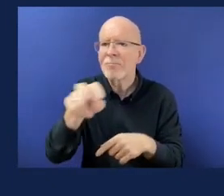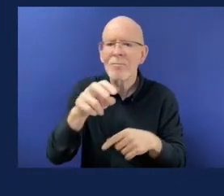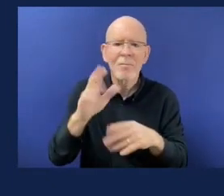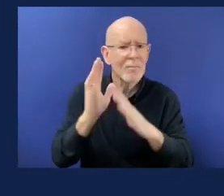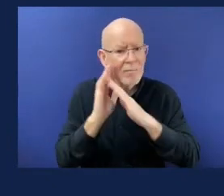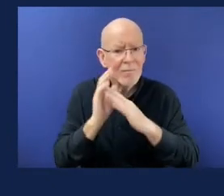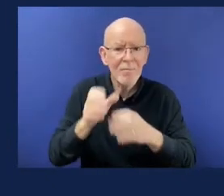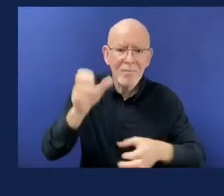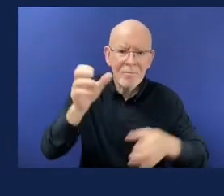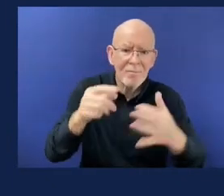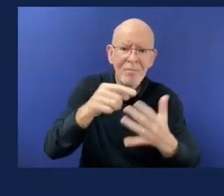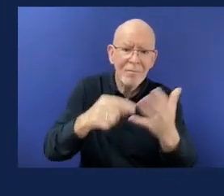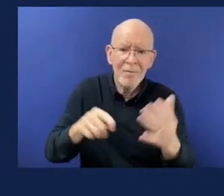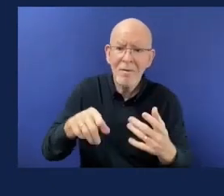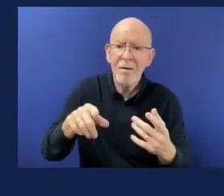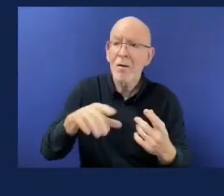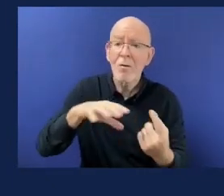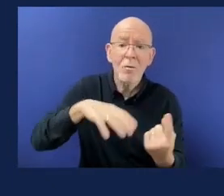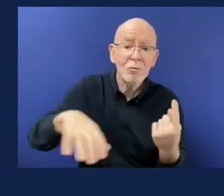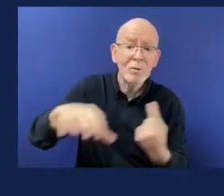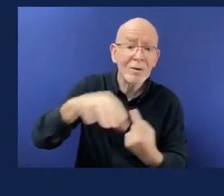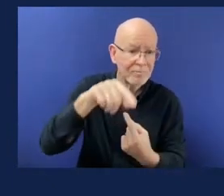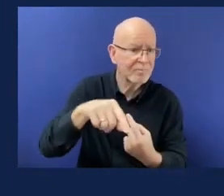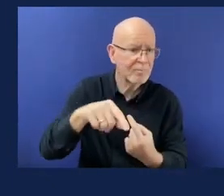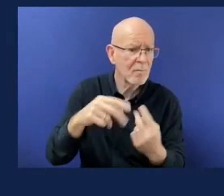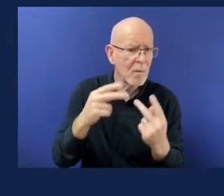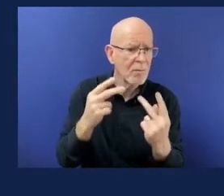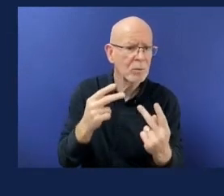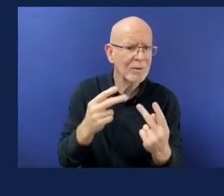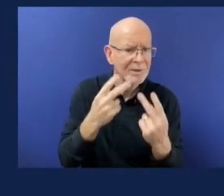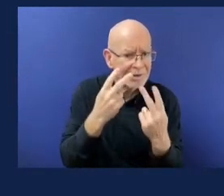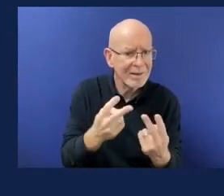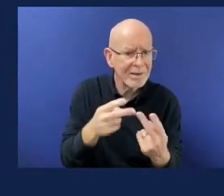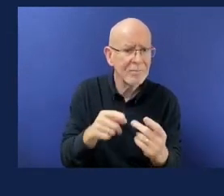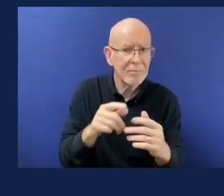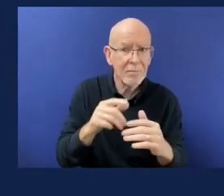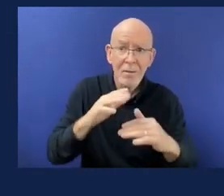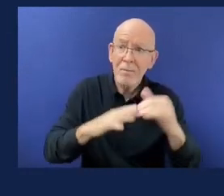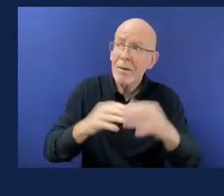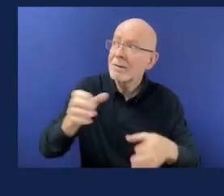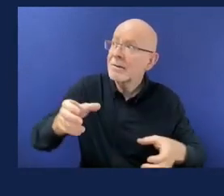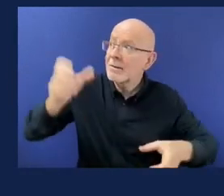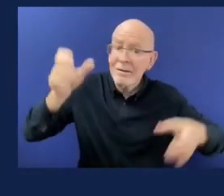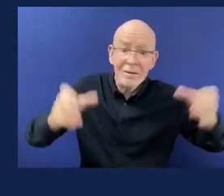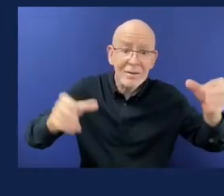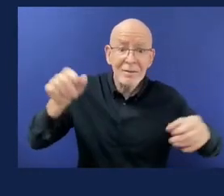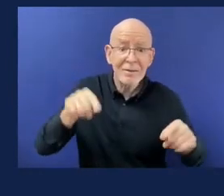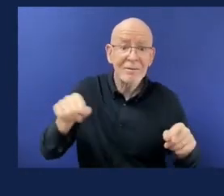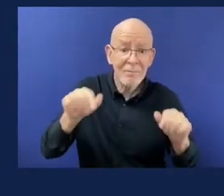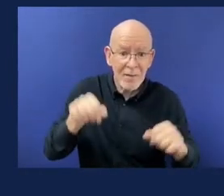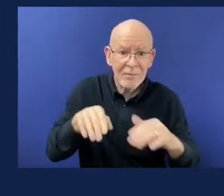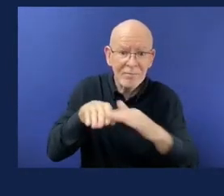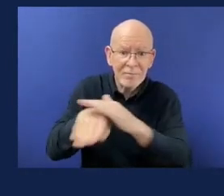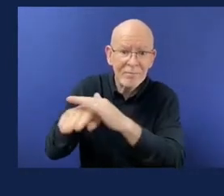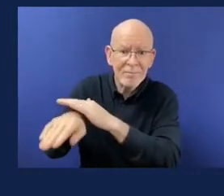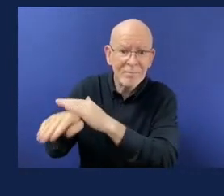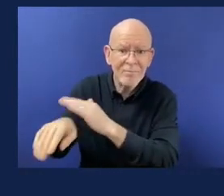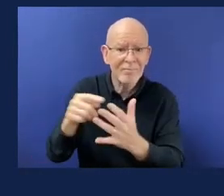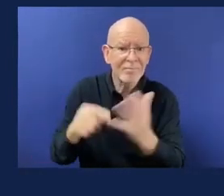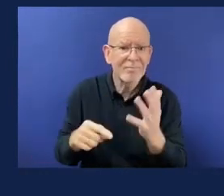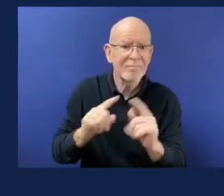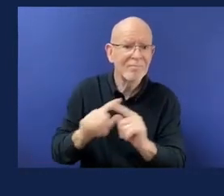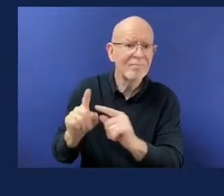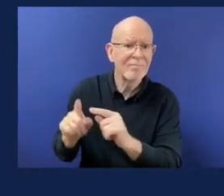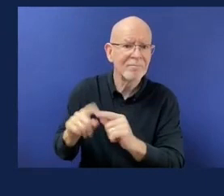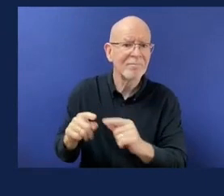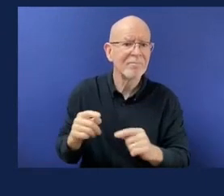little illustration of how we did that conversation with stakeholders. We had wanted to do face-to-face roundtables